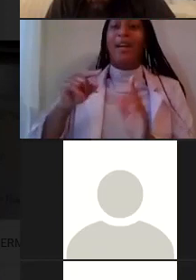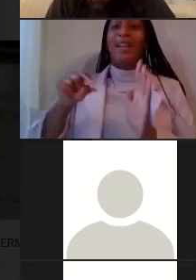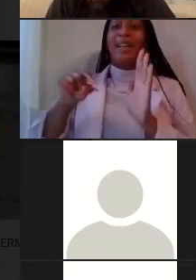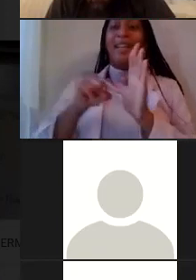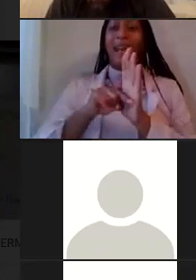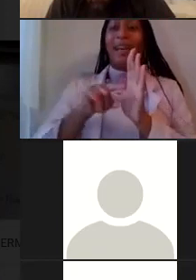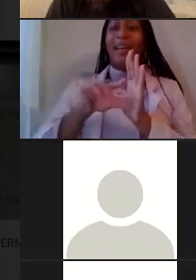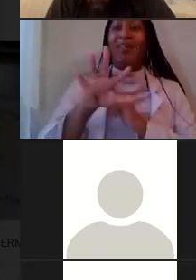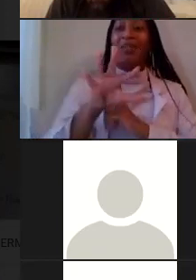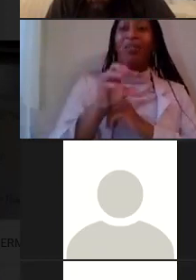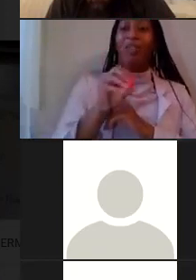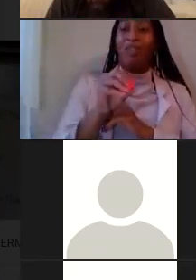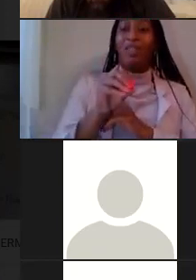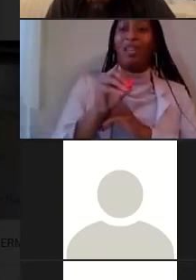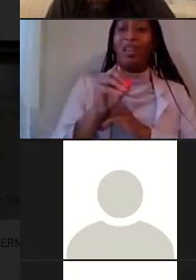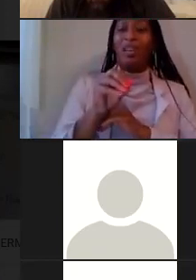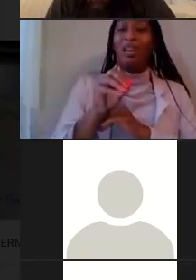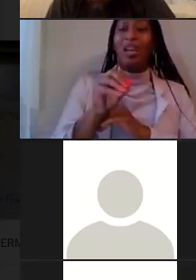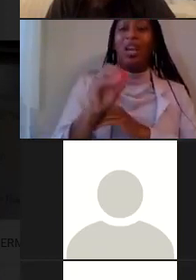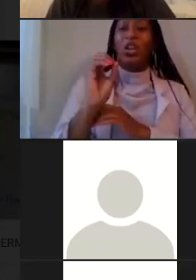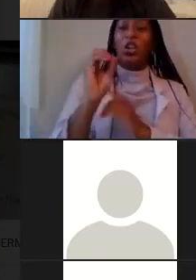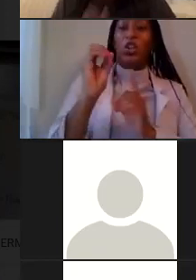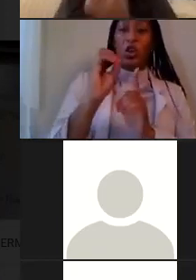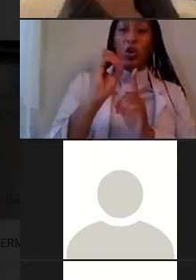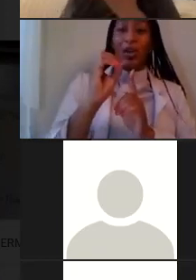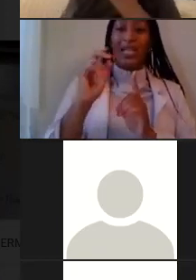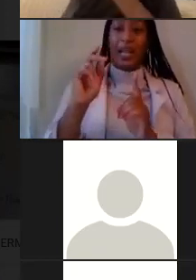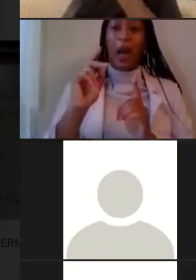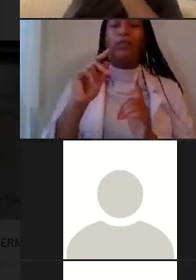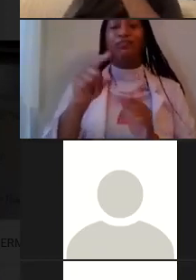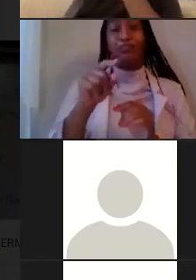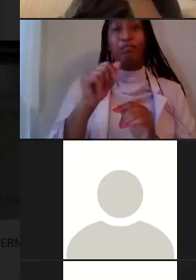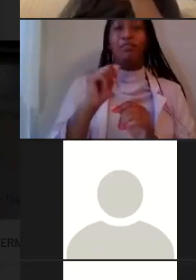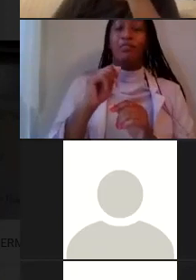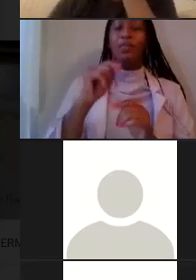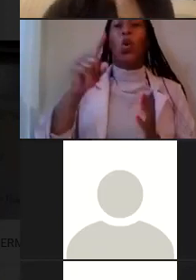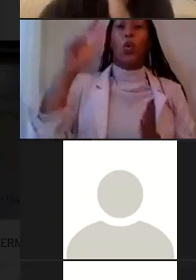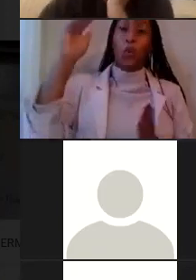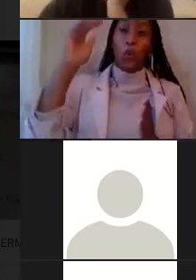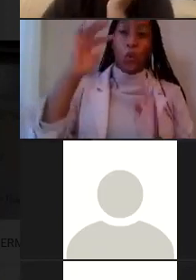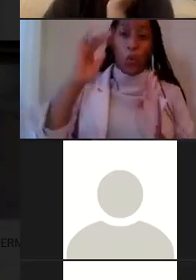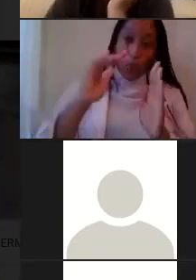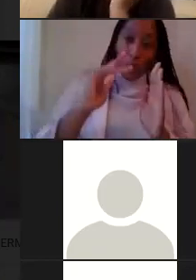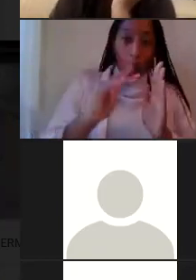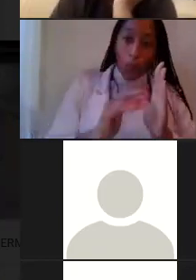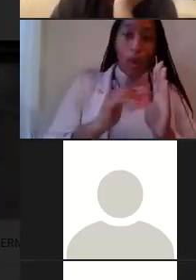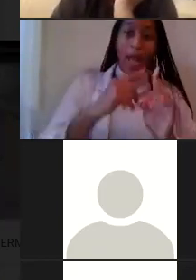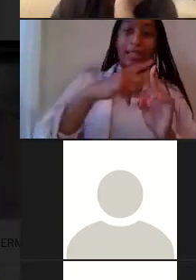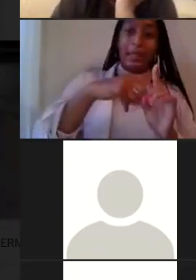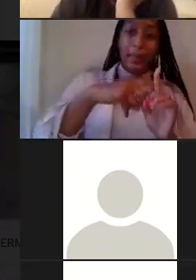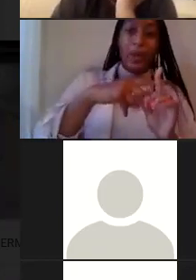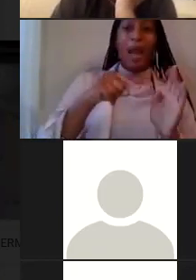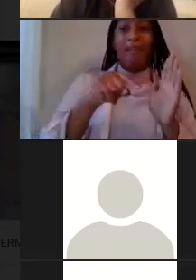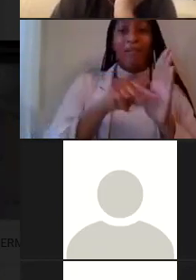Well, 50 Kelvin. I shouldn't say degrees. That's bad language, right? We're dropping it 50 Kelvin. All right. So when